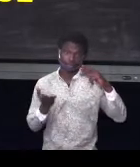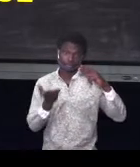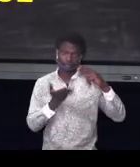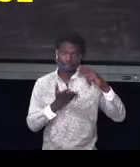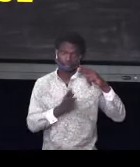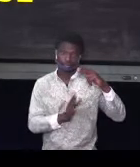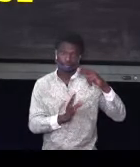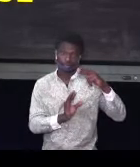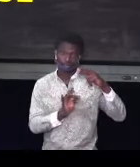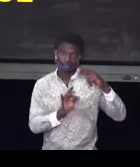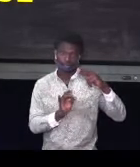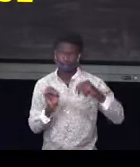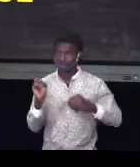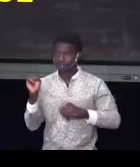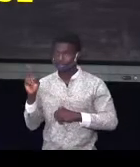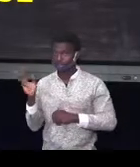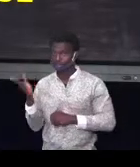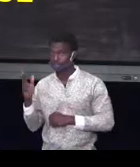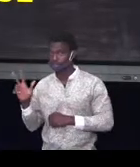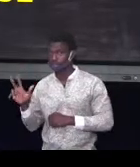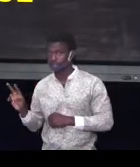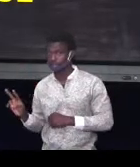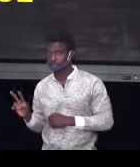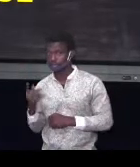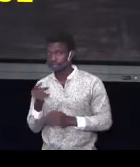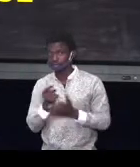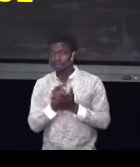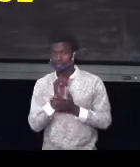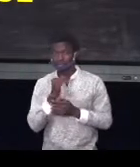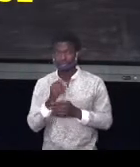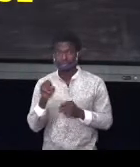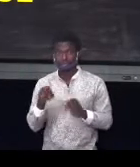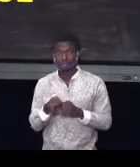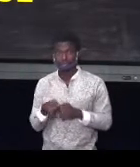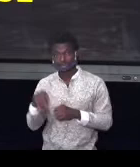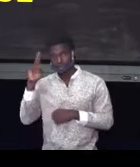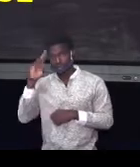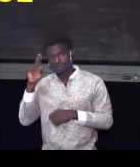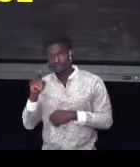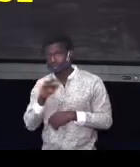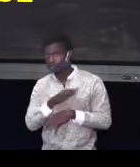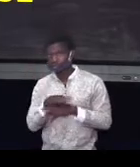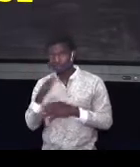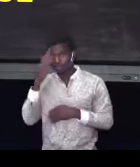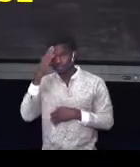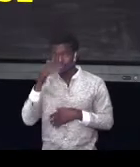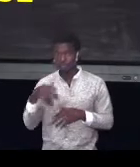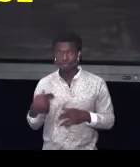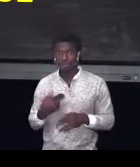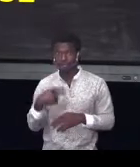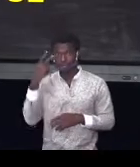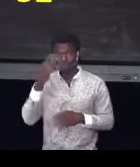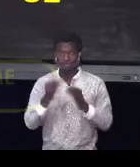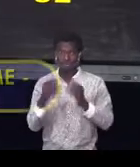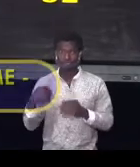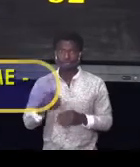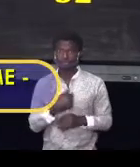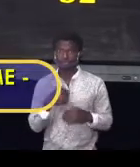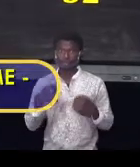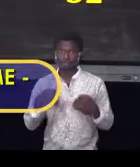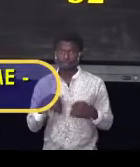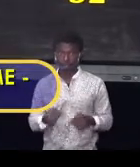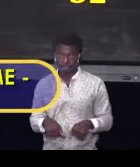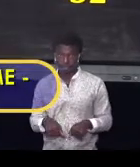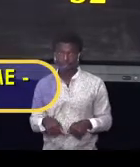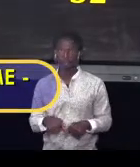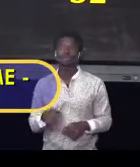3 over 8? Is it 11 all over 32? Well, the truth is, even Unkwagbaje does not know. So let's see if we can find a